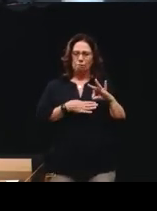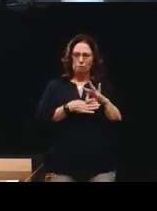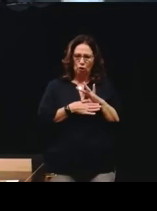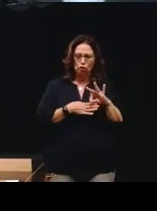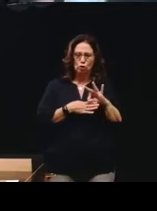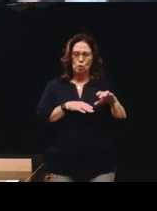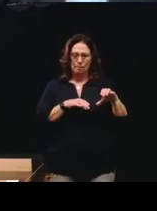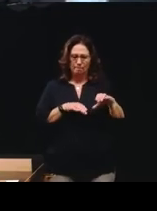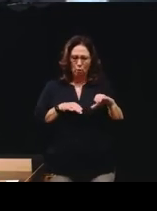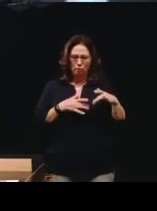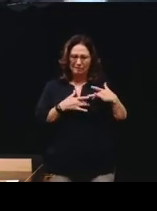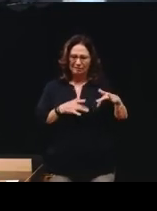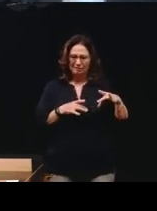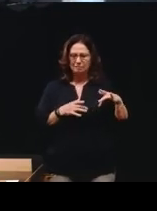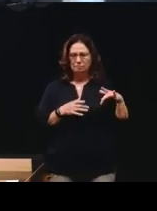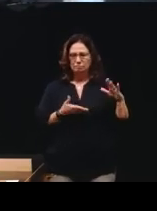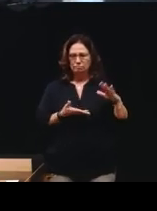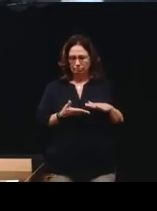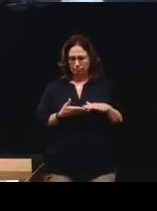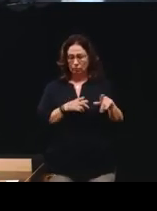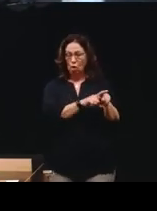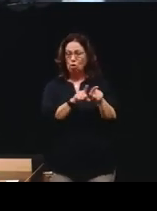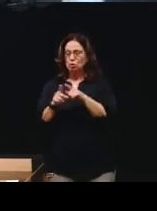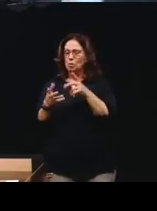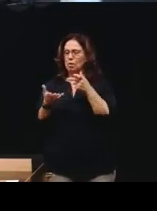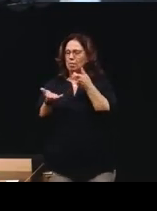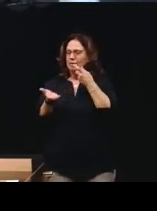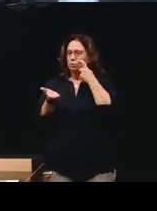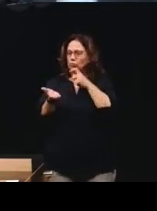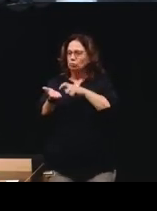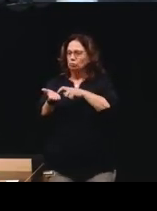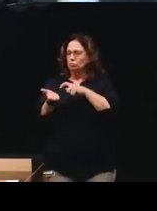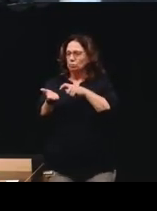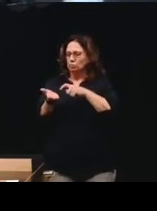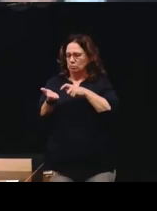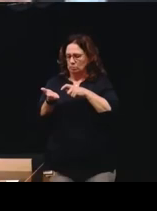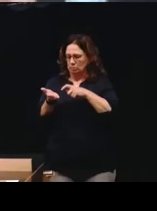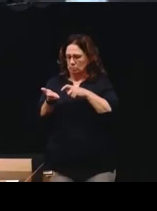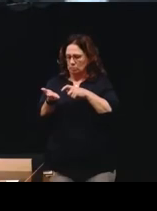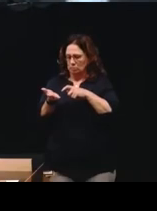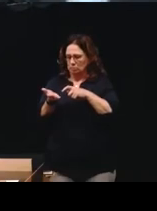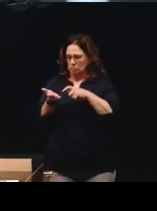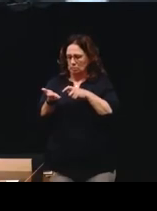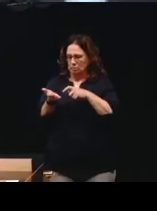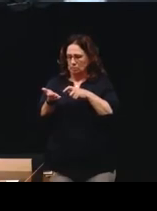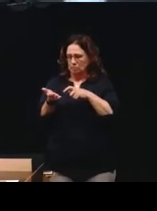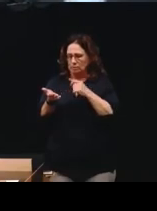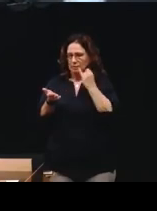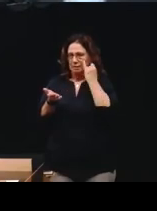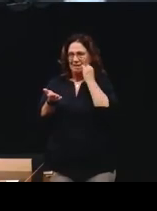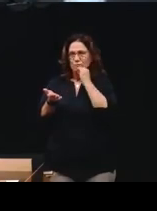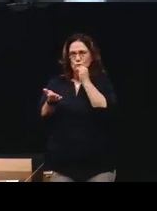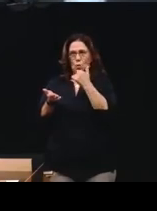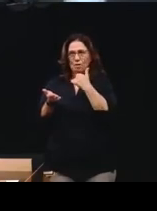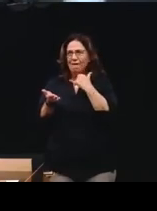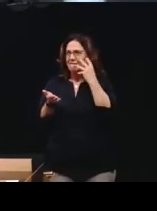symptoms. But I oftentimes also like to highlight, if you don't have a good degree of experience diagnosing